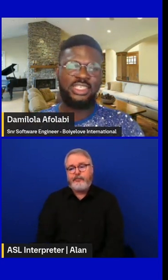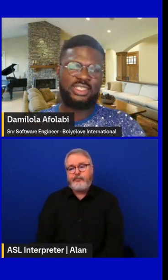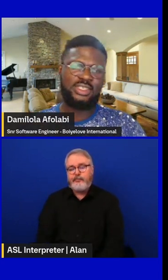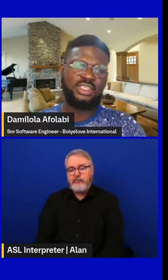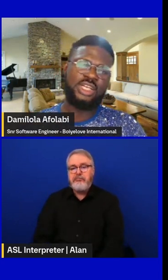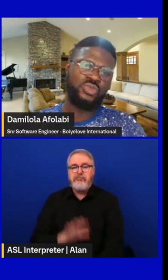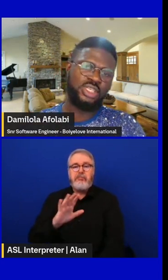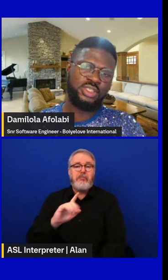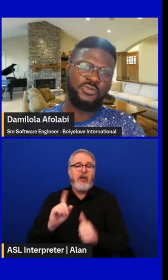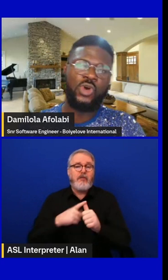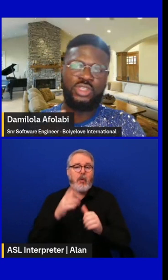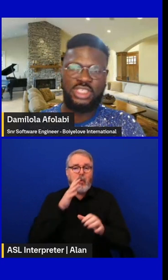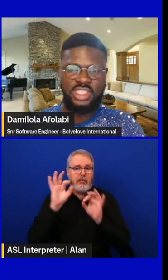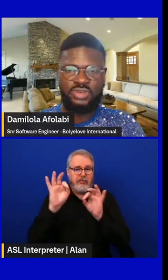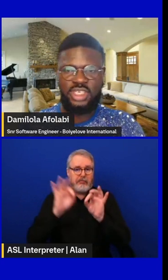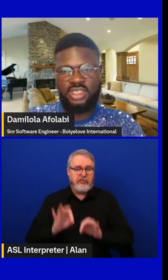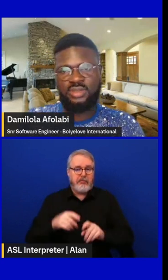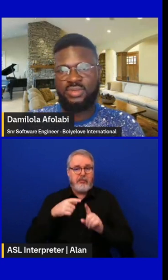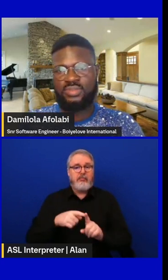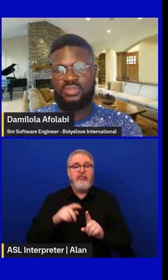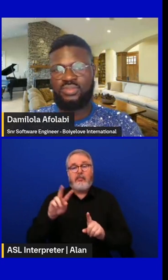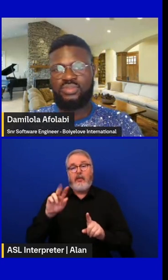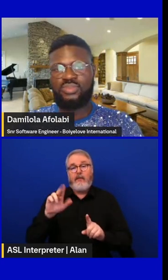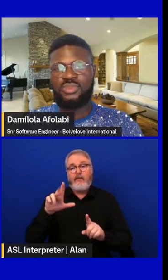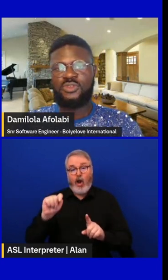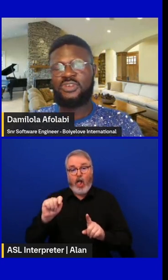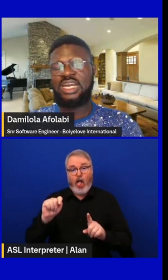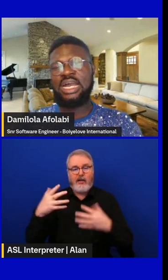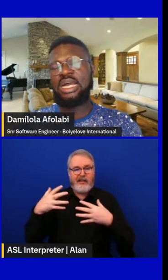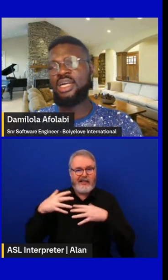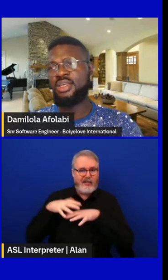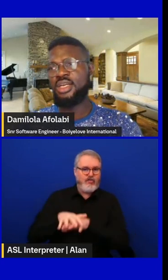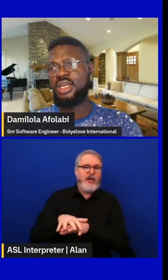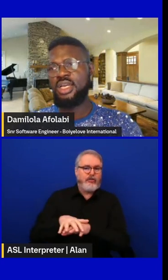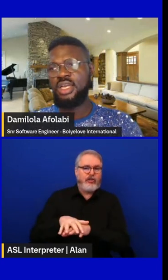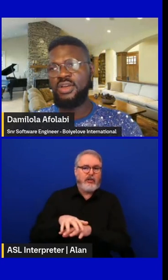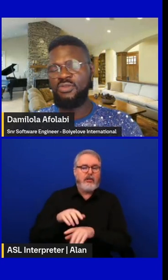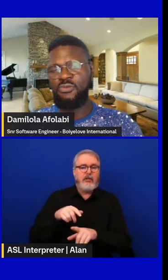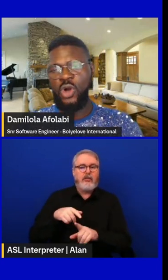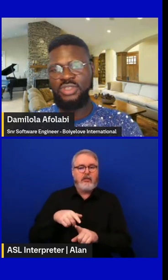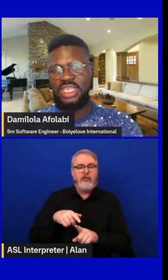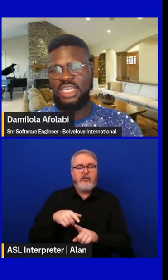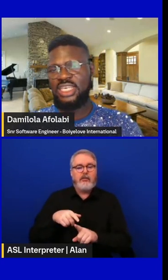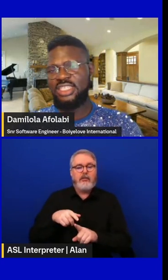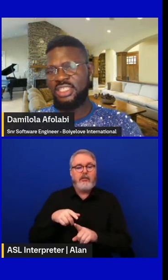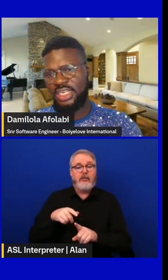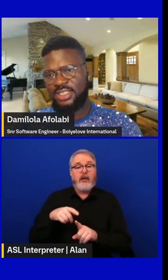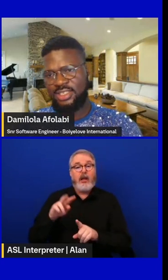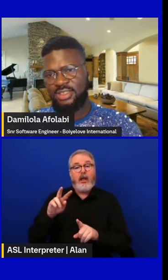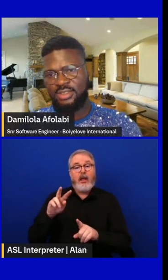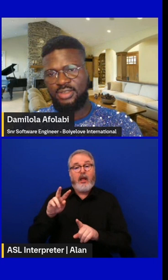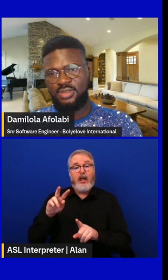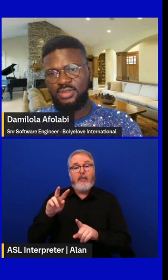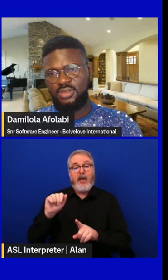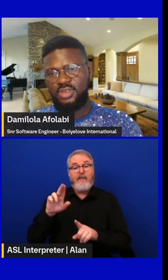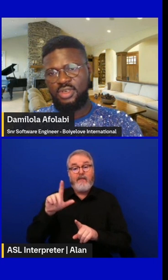First, let's start with Vault integration via Vault Agent